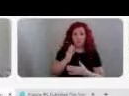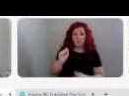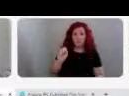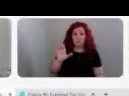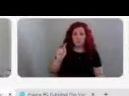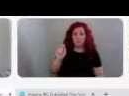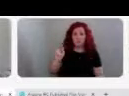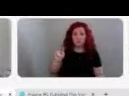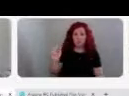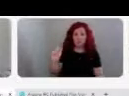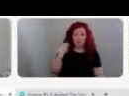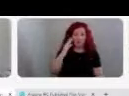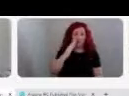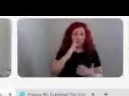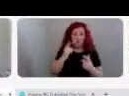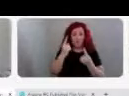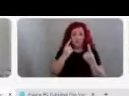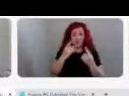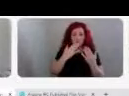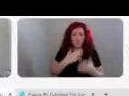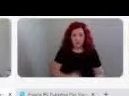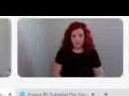consideration and attention